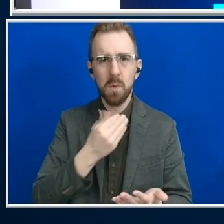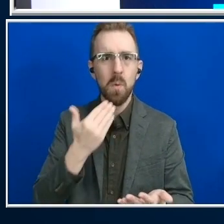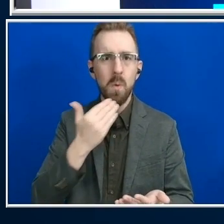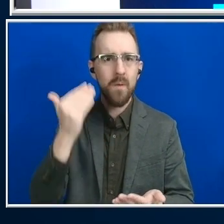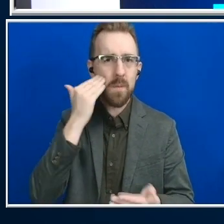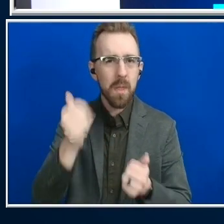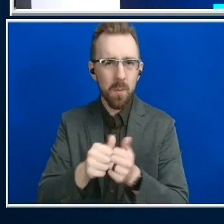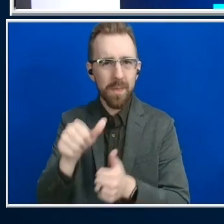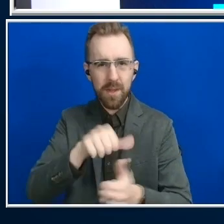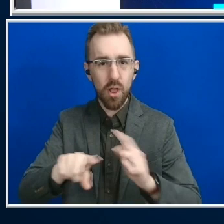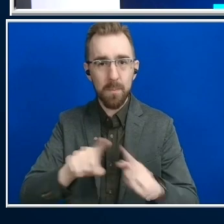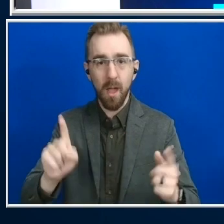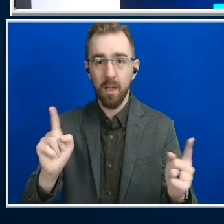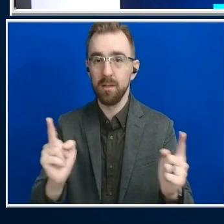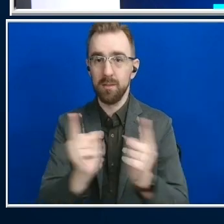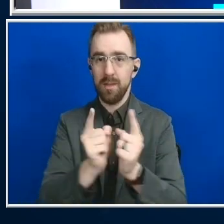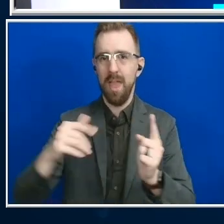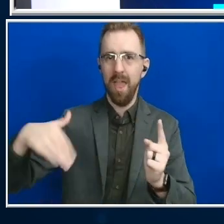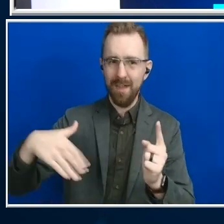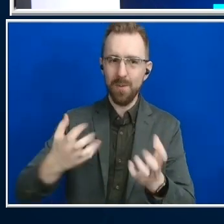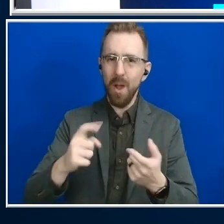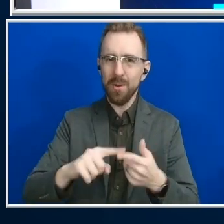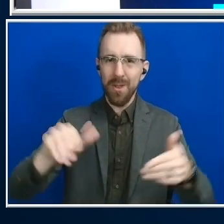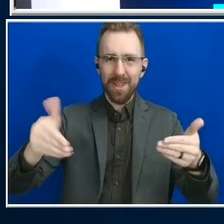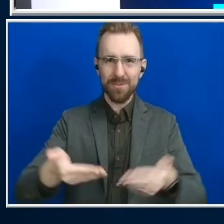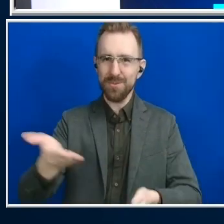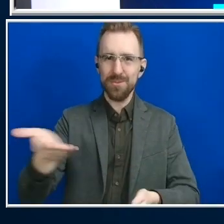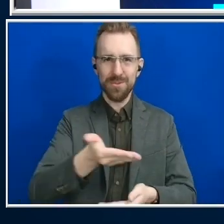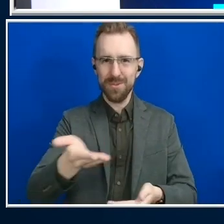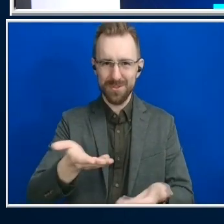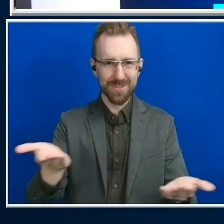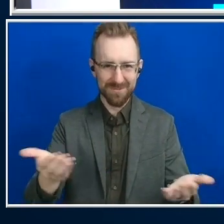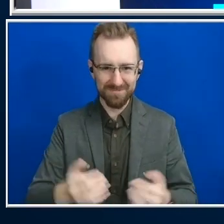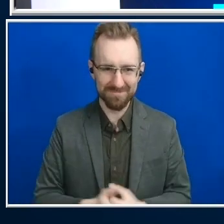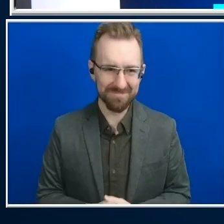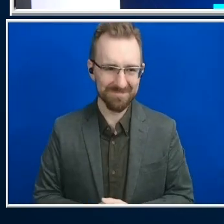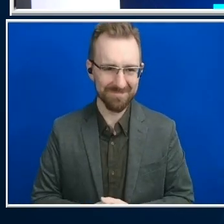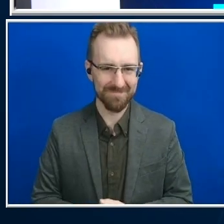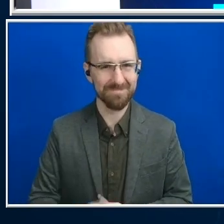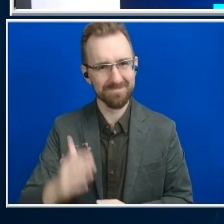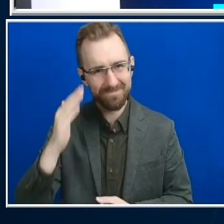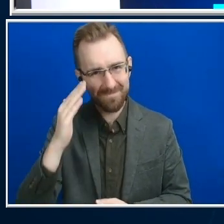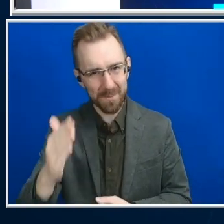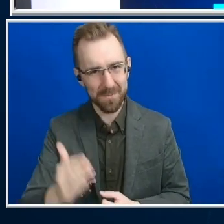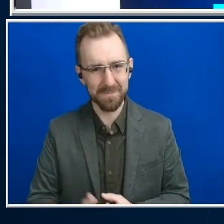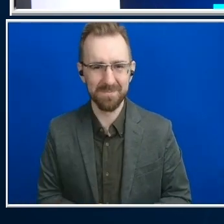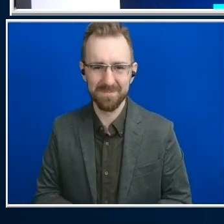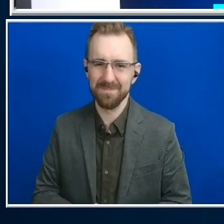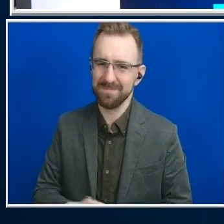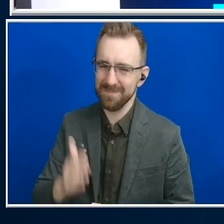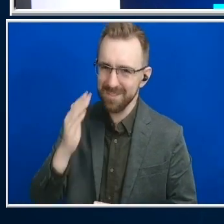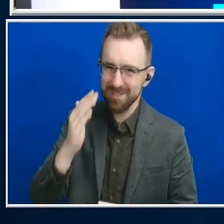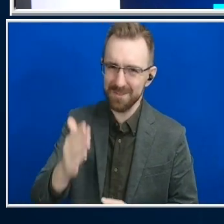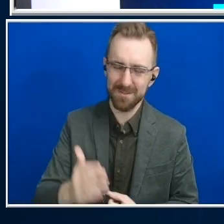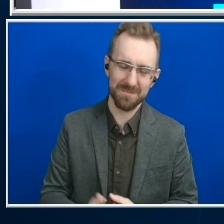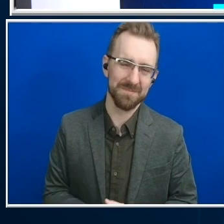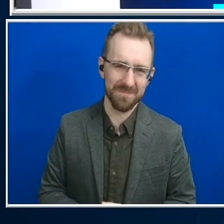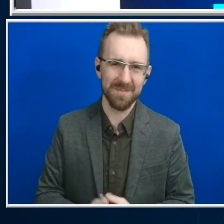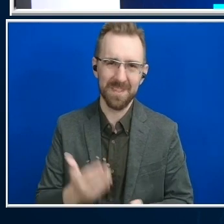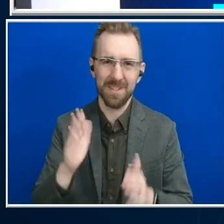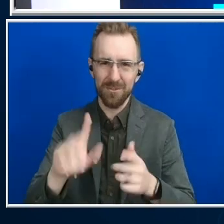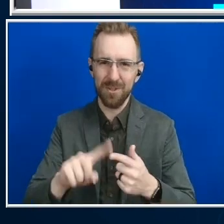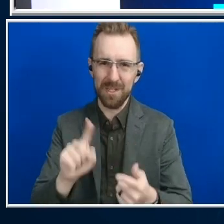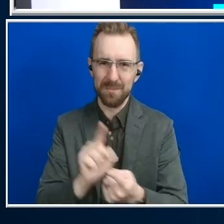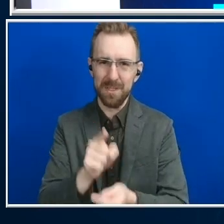met yet. So I want to introduce you to Dr. Koji Ebersol. Hi, Dr. Matuk. Hi, Dr. Ebersol. Great to meet you. I hear